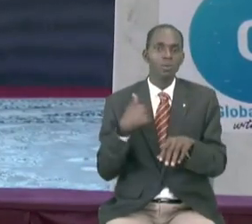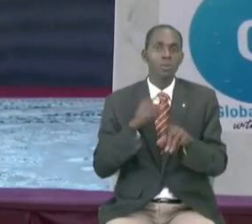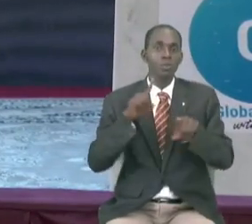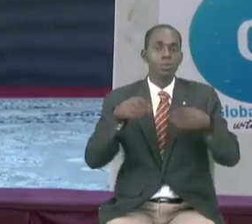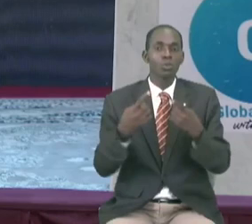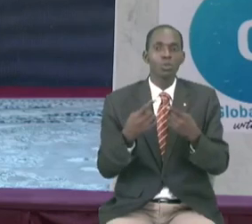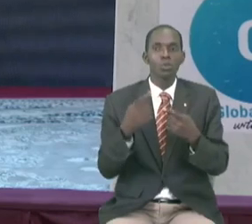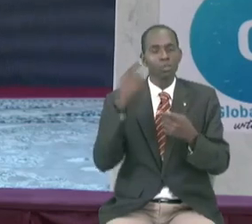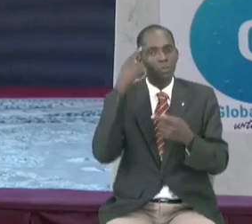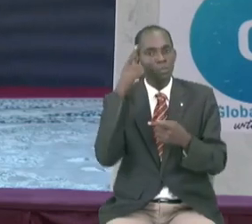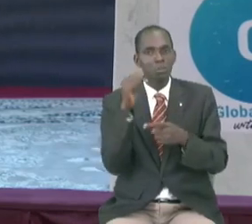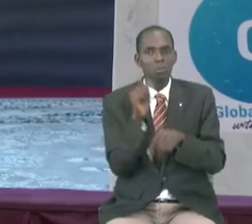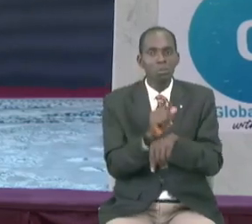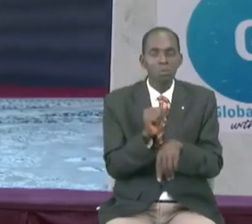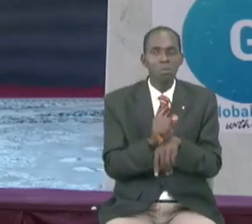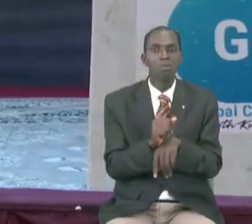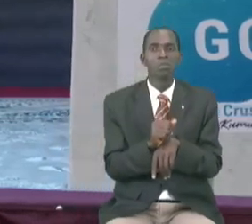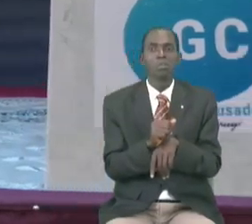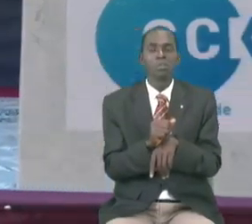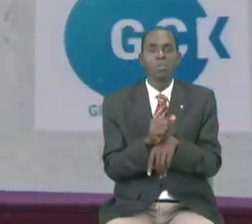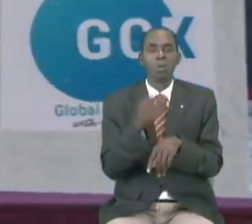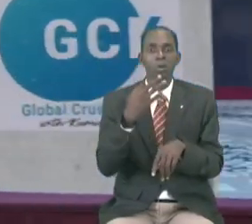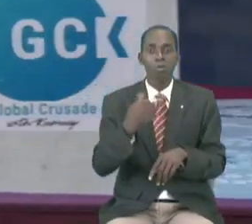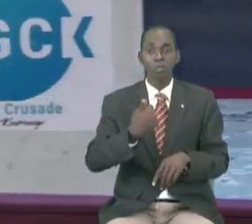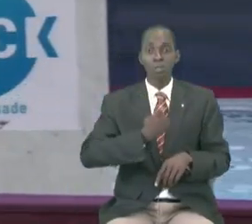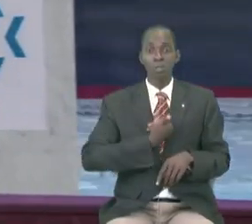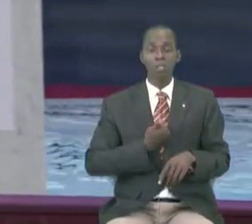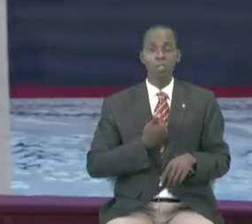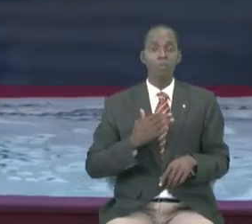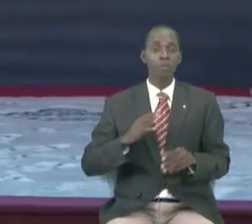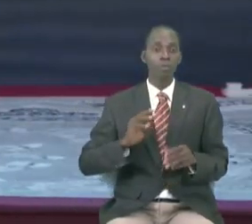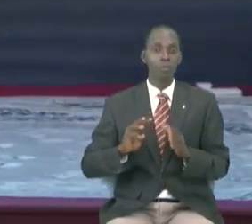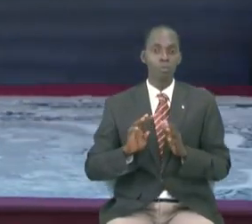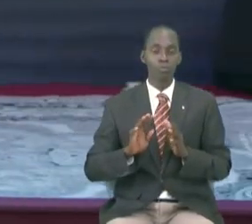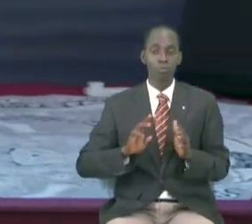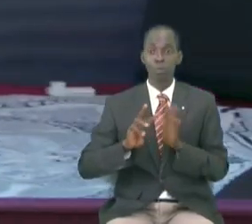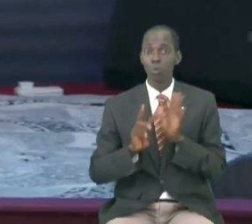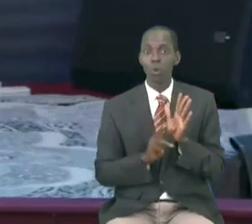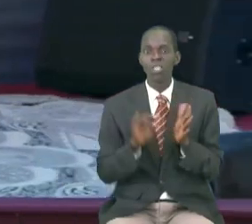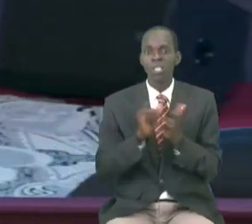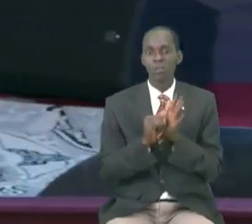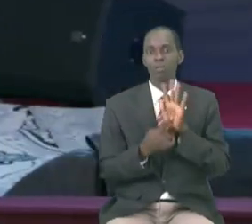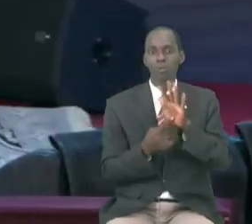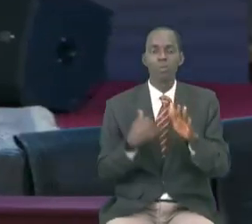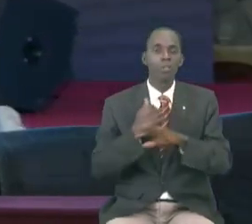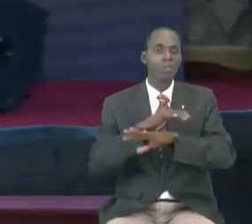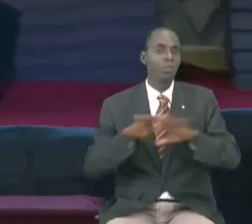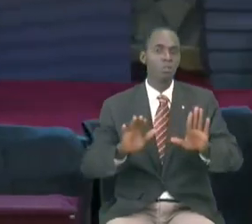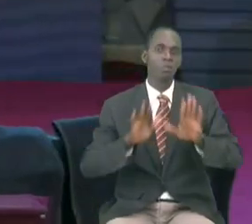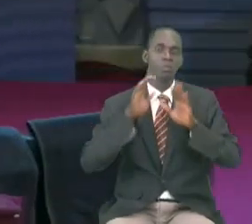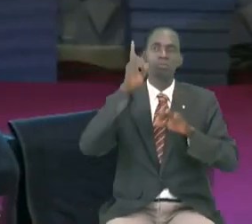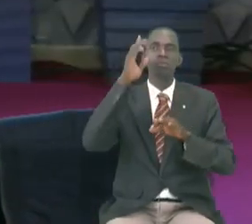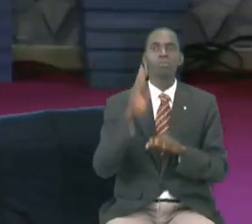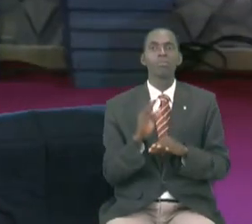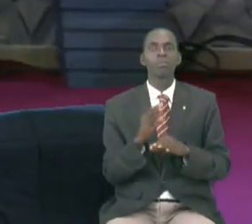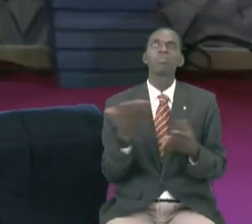God. We don't, what can God do? This is the way I'm going to go. What can God do? This is the direction I'm going to go. What can God